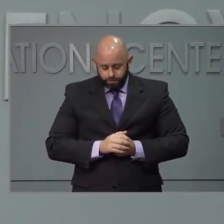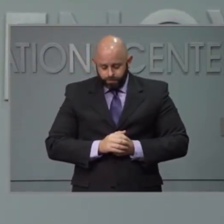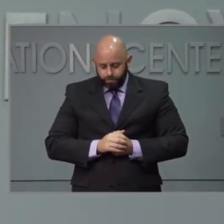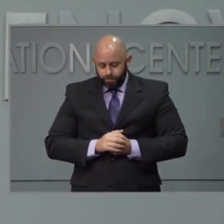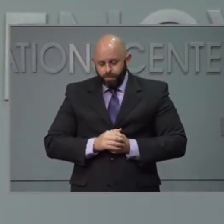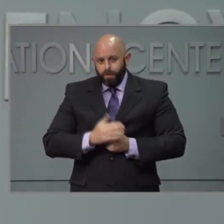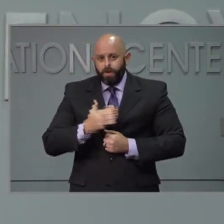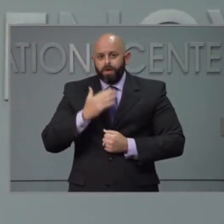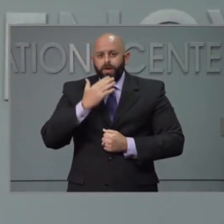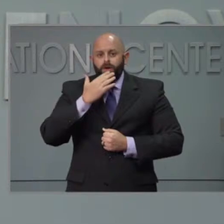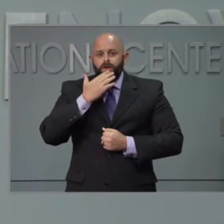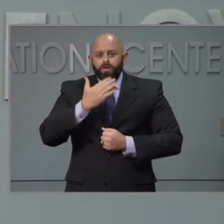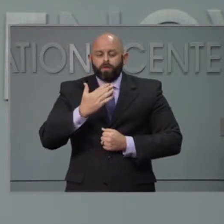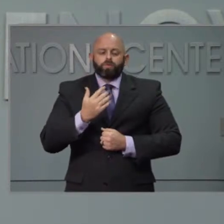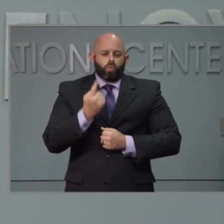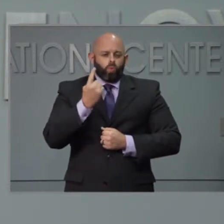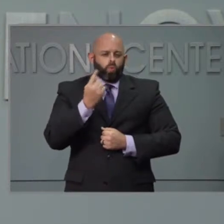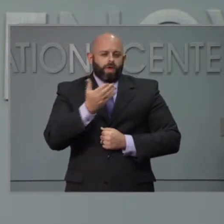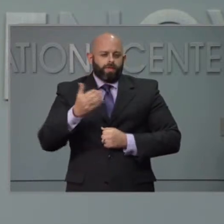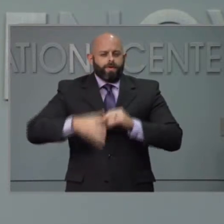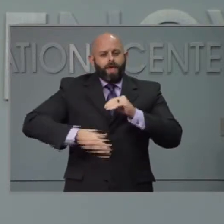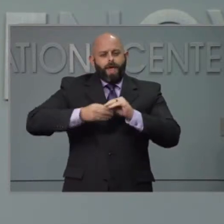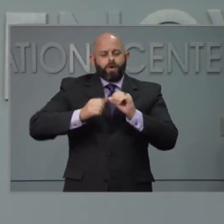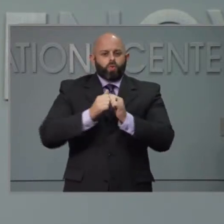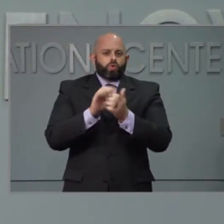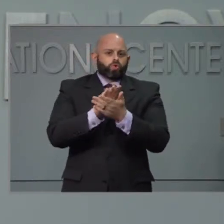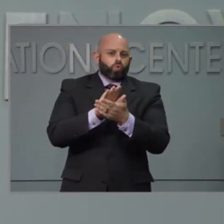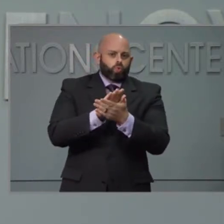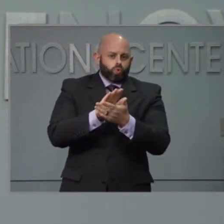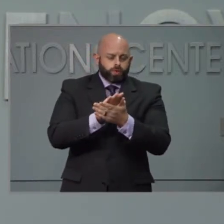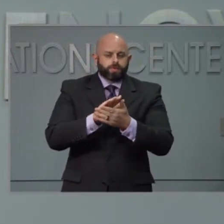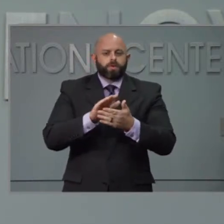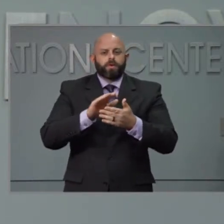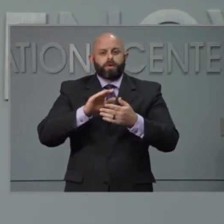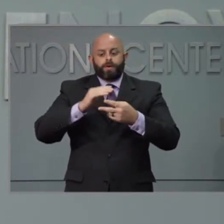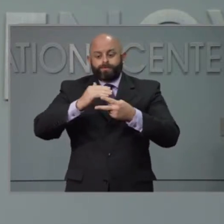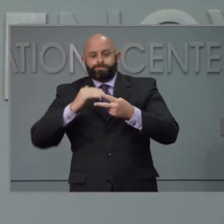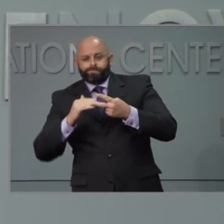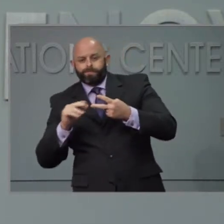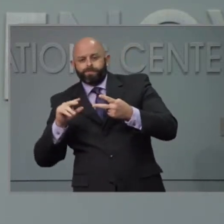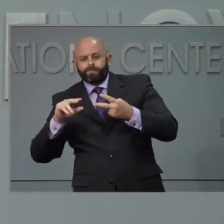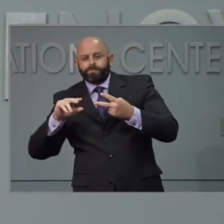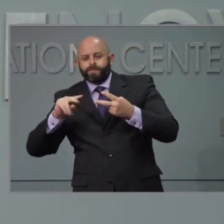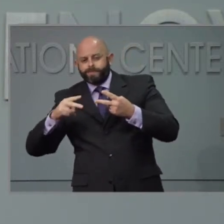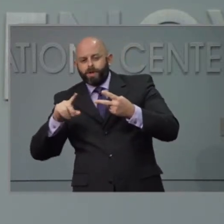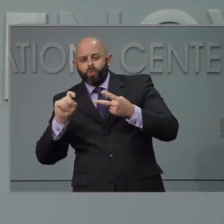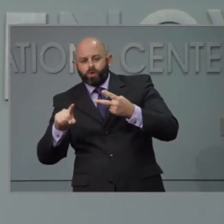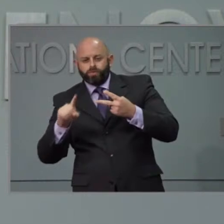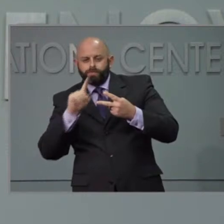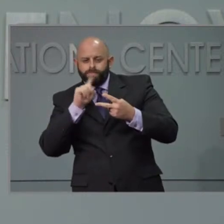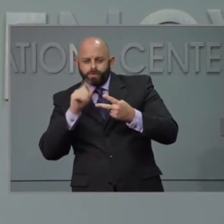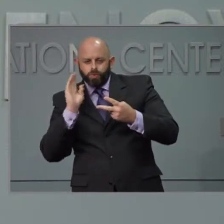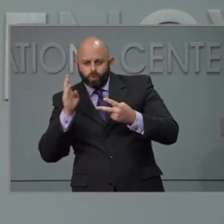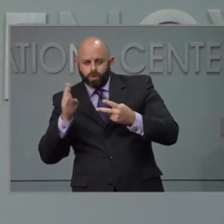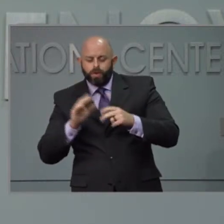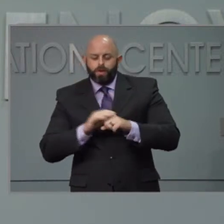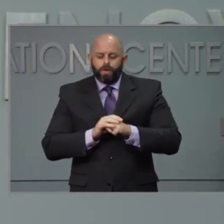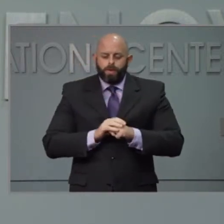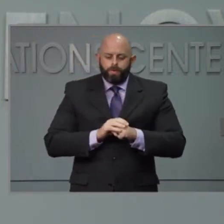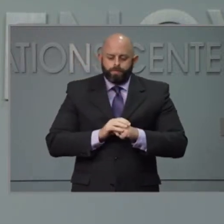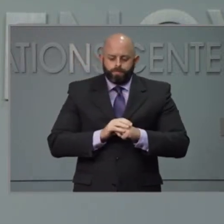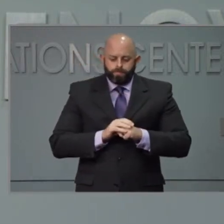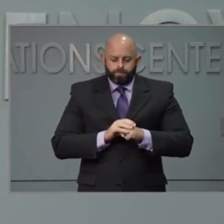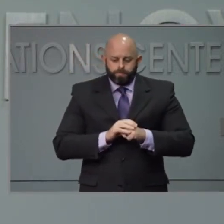Thank you. The only thing I'd add on schools before I go to the other question is that we know much more about how this virus